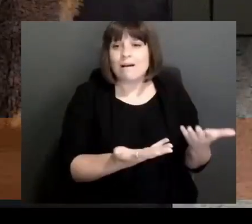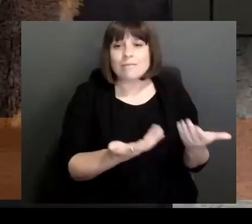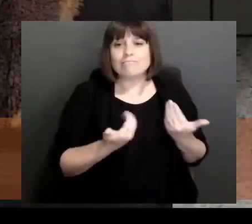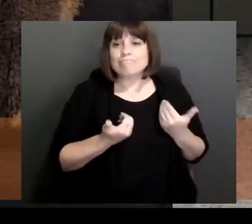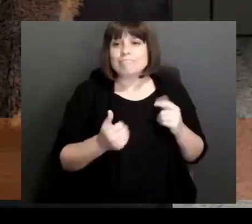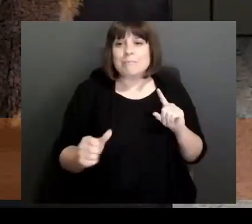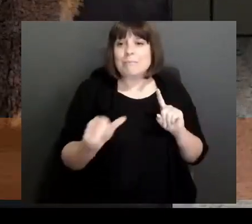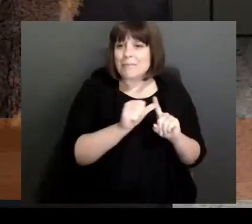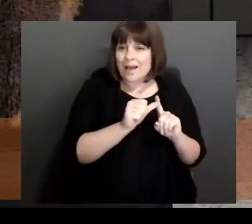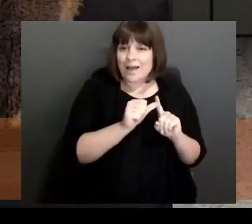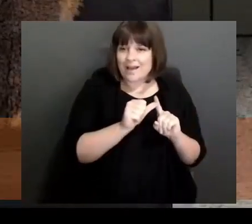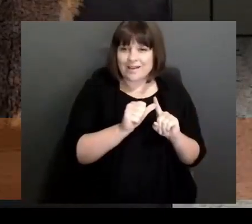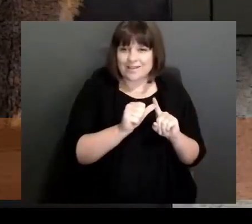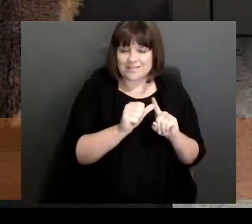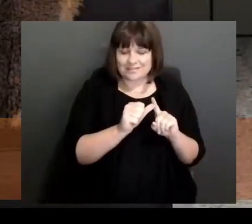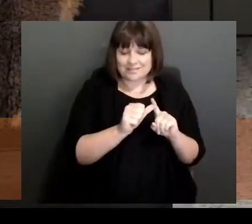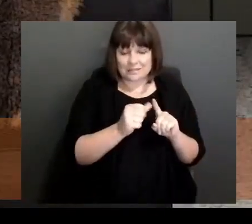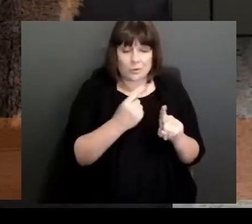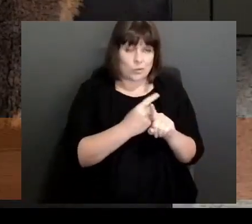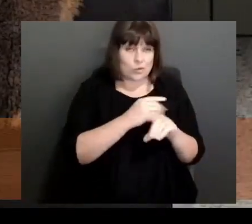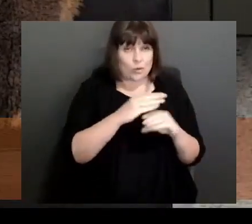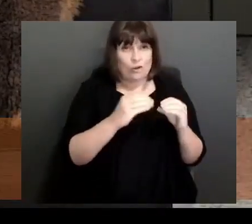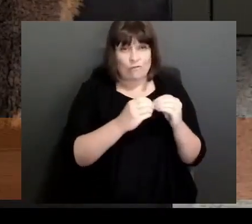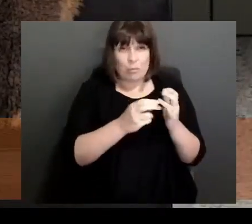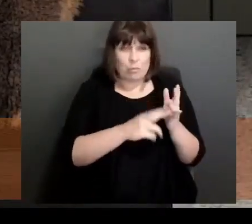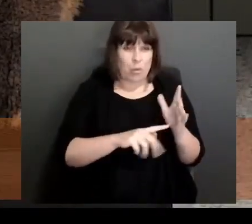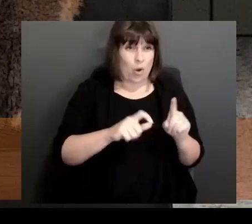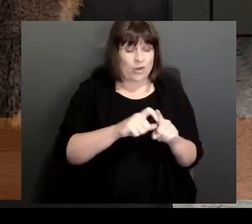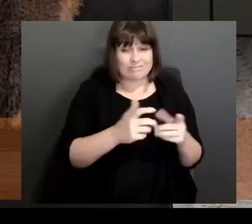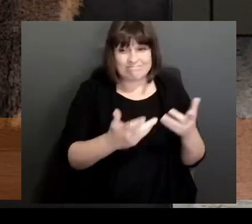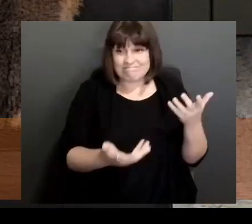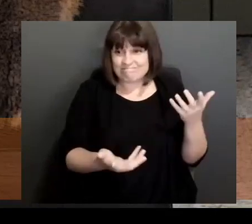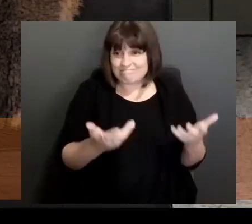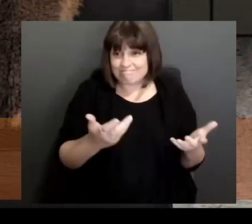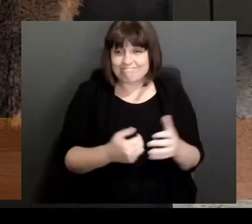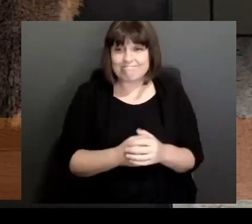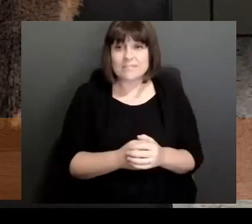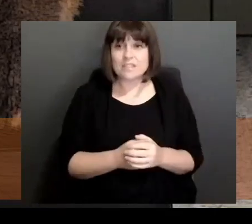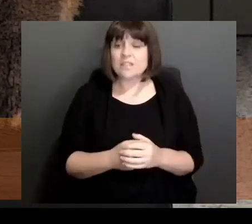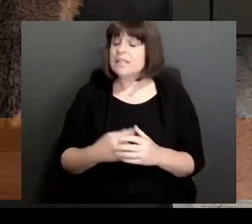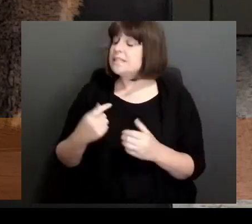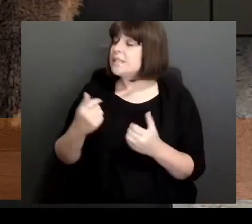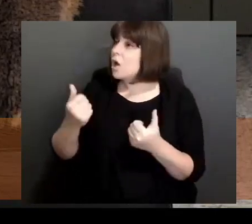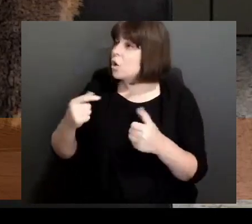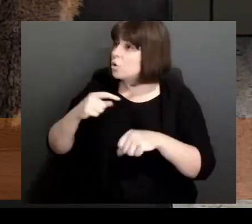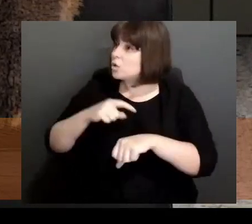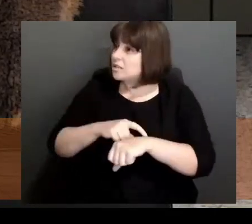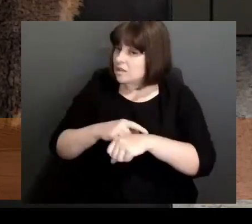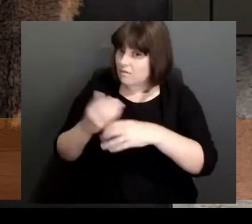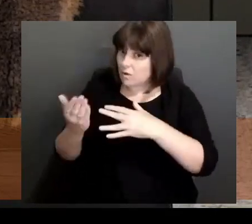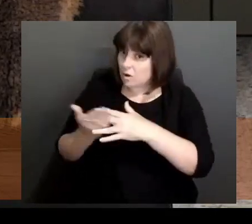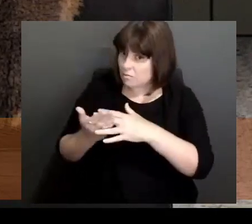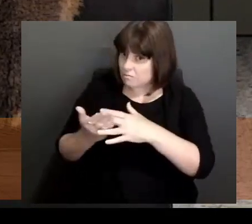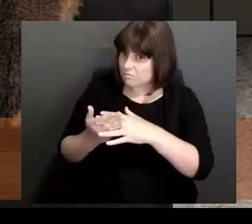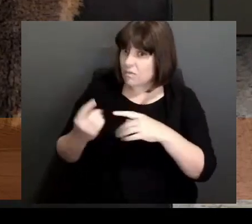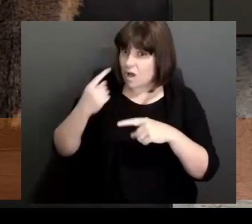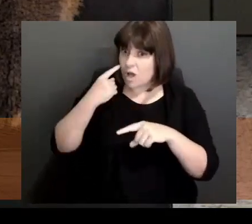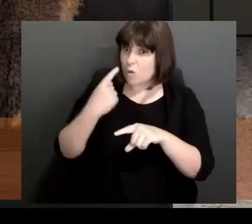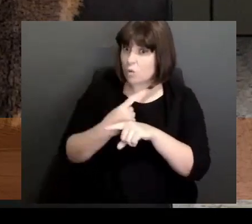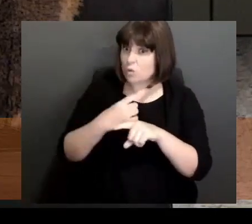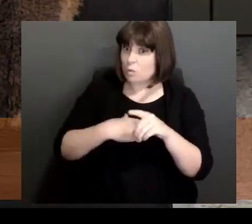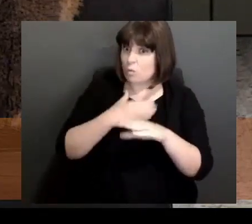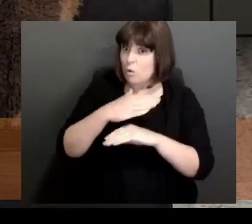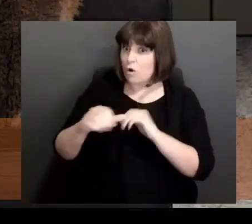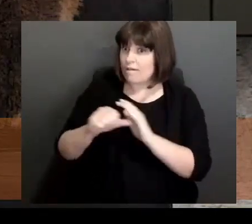So, Chair, is that a convenient time for a break? I will come back to Commissioner North's questions around revenues and also the renewables